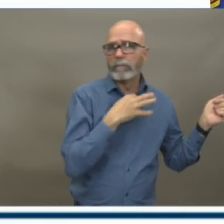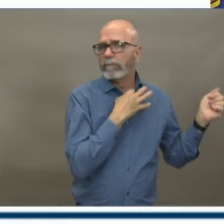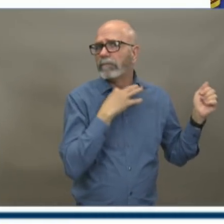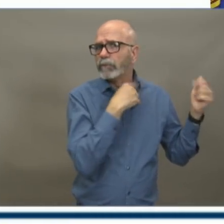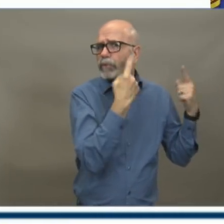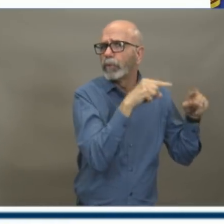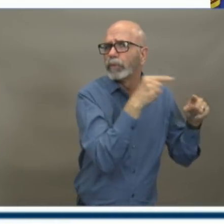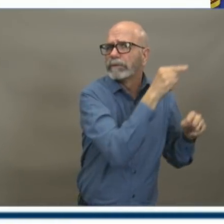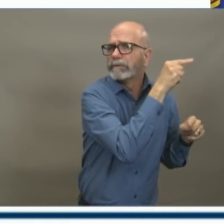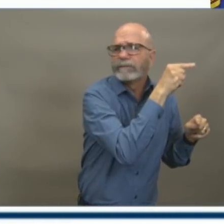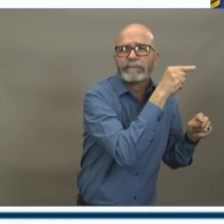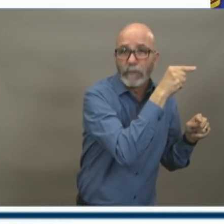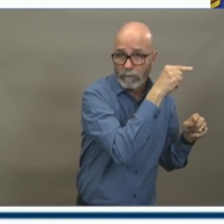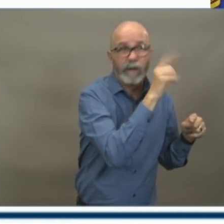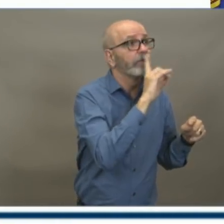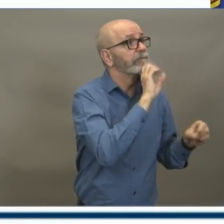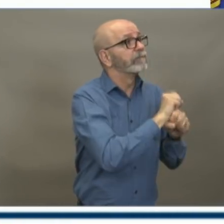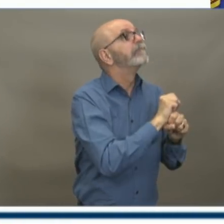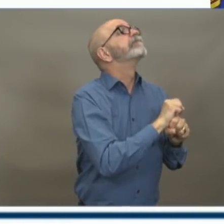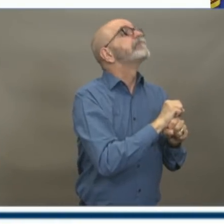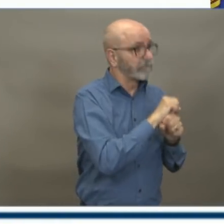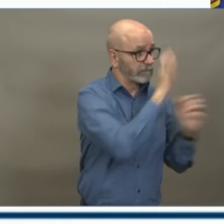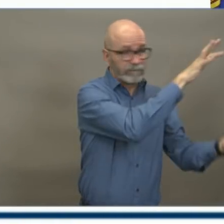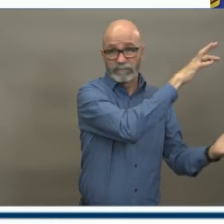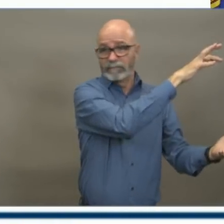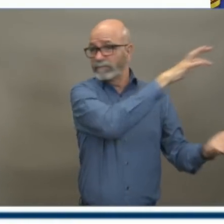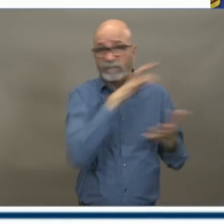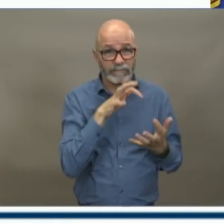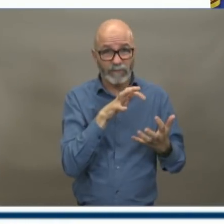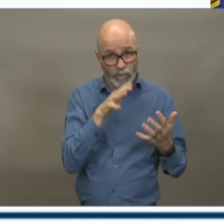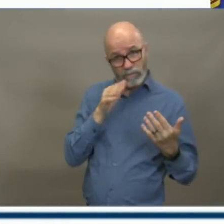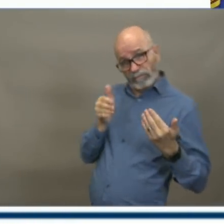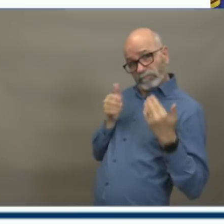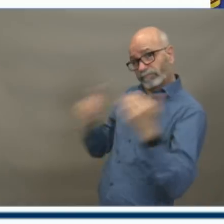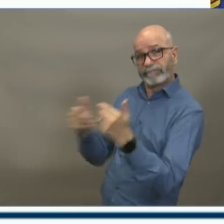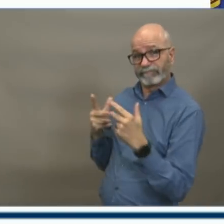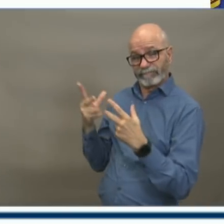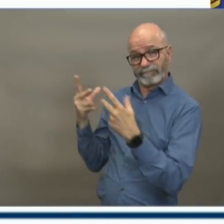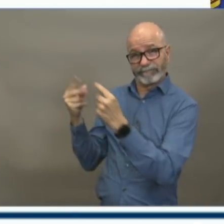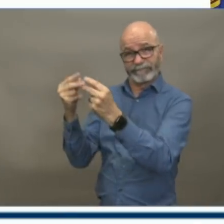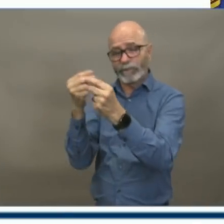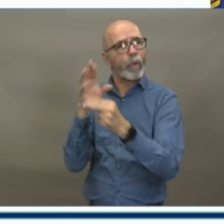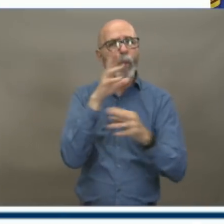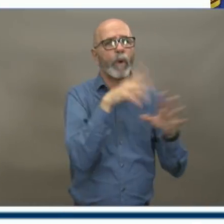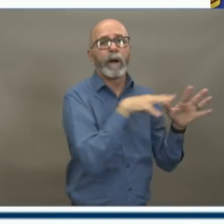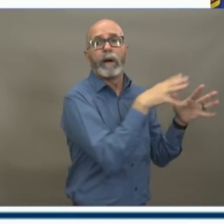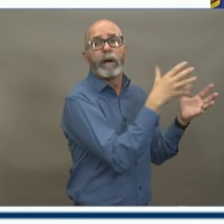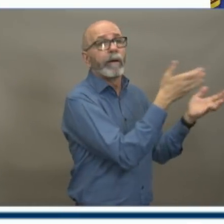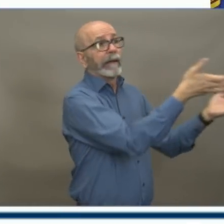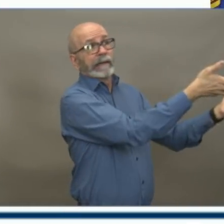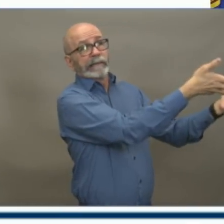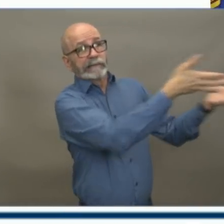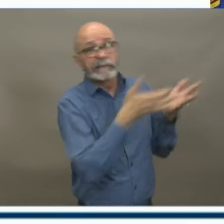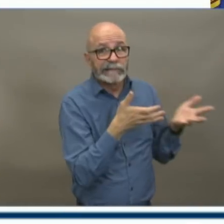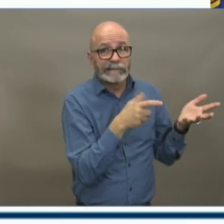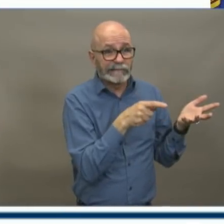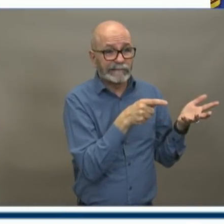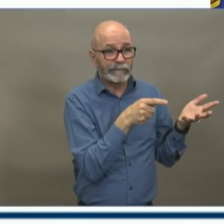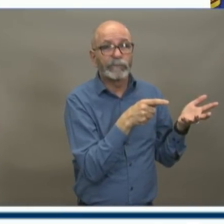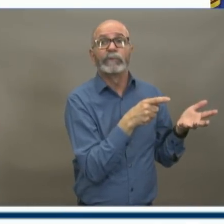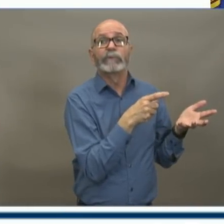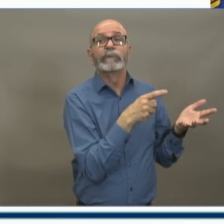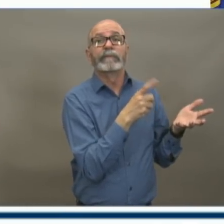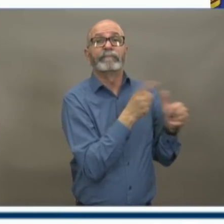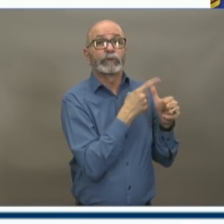it conservatively, or will we be able to get the first shots into more people more quickly once we get that ramped up